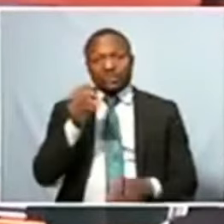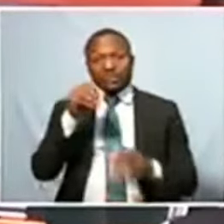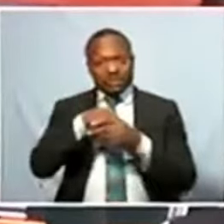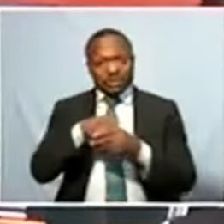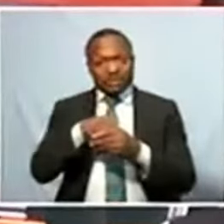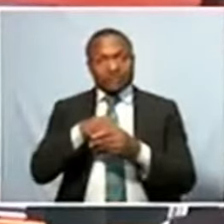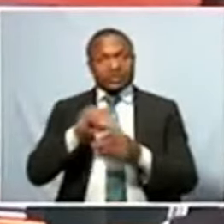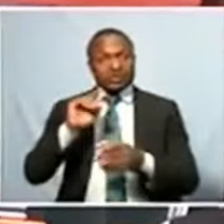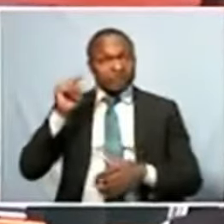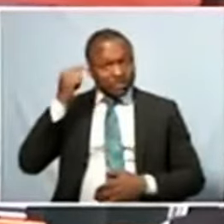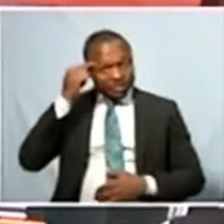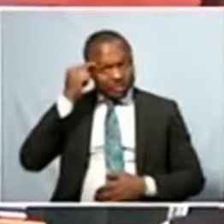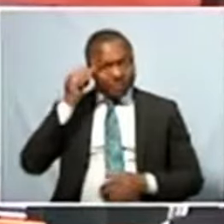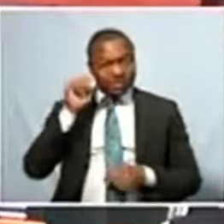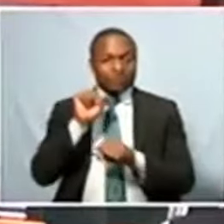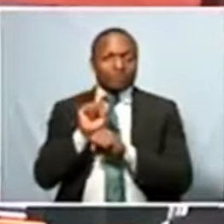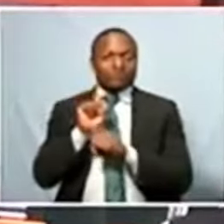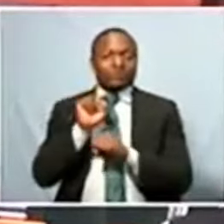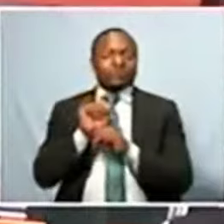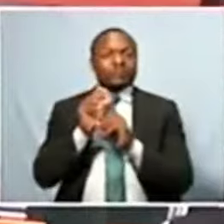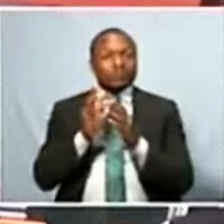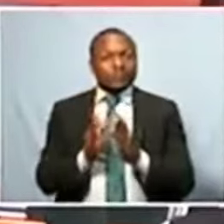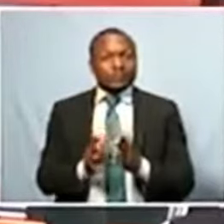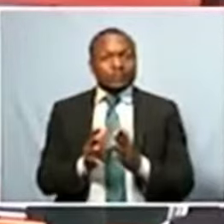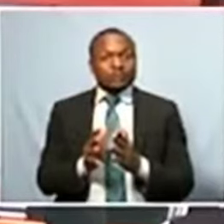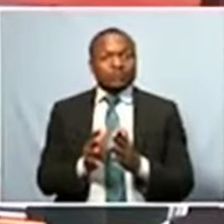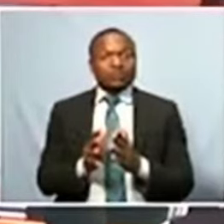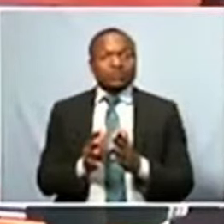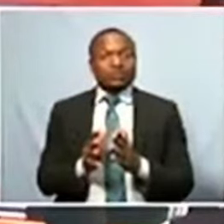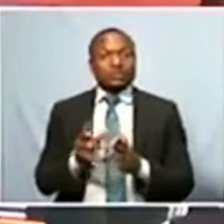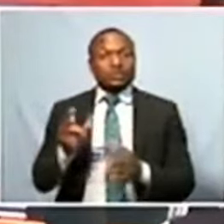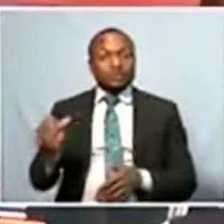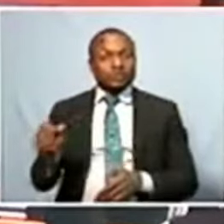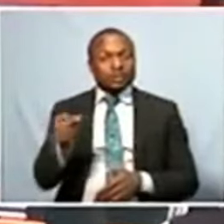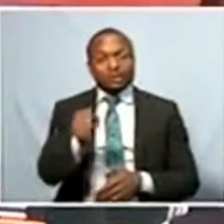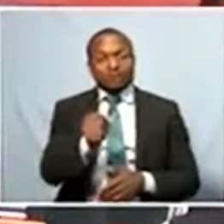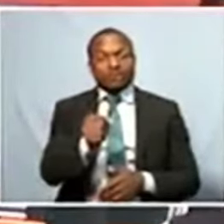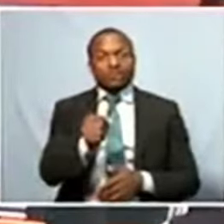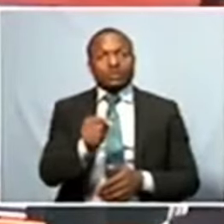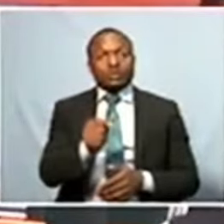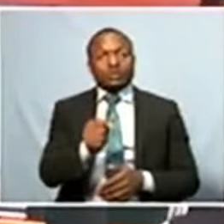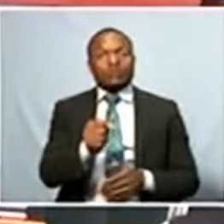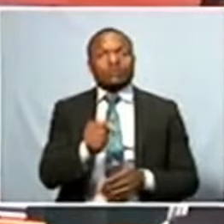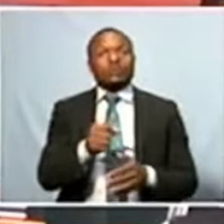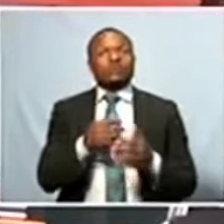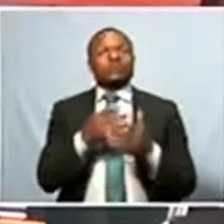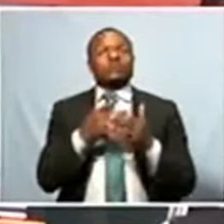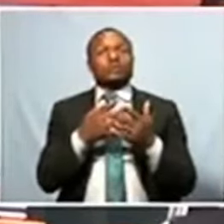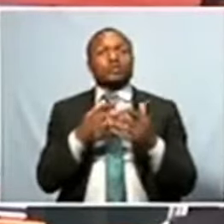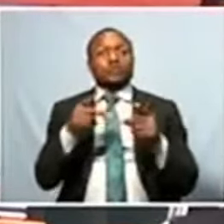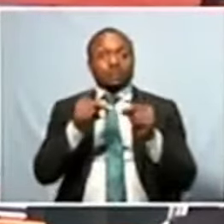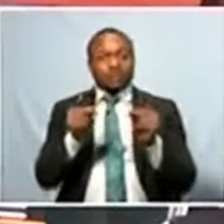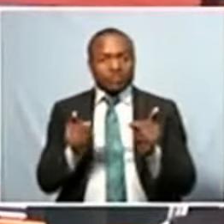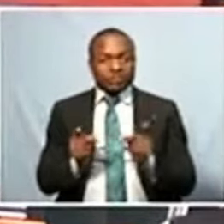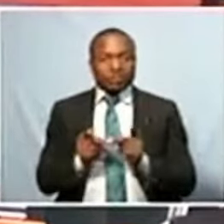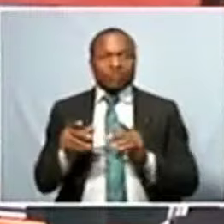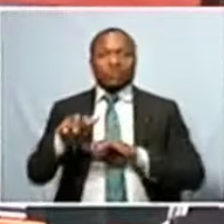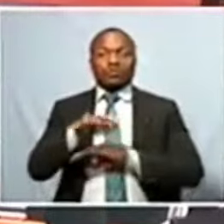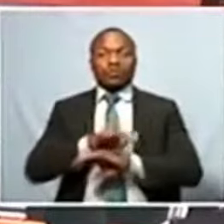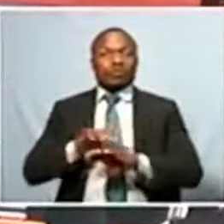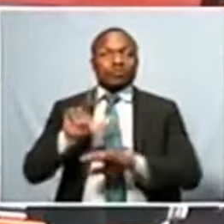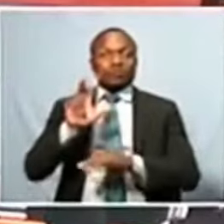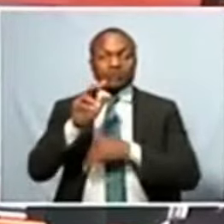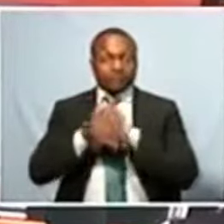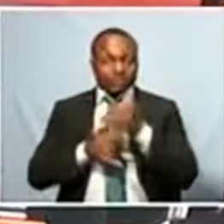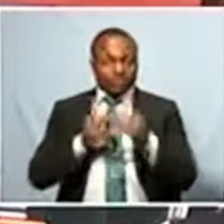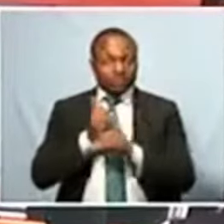the civil servants who have been placed in the holding position for over 3 years.